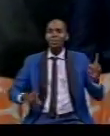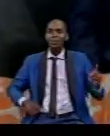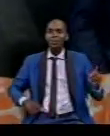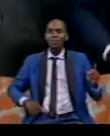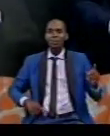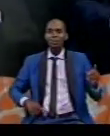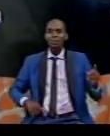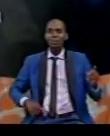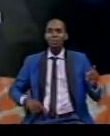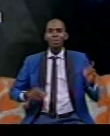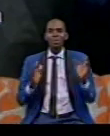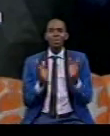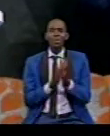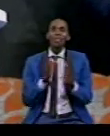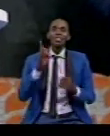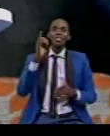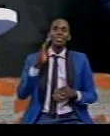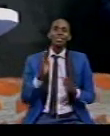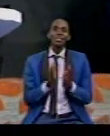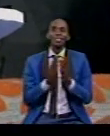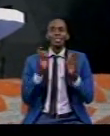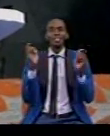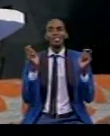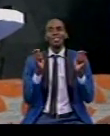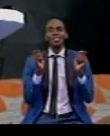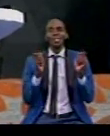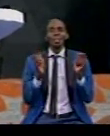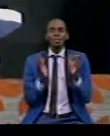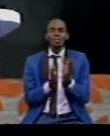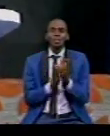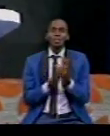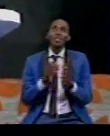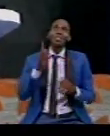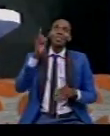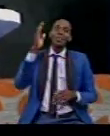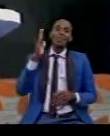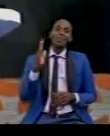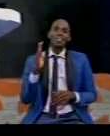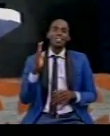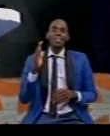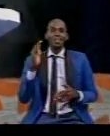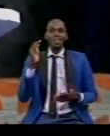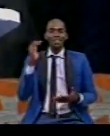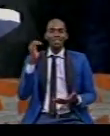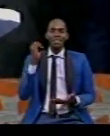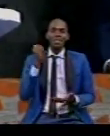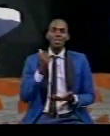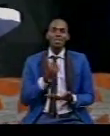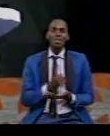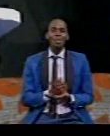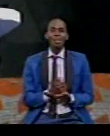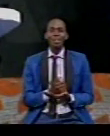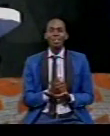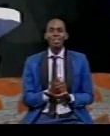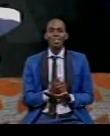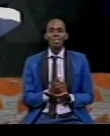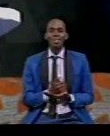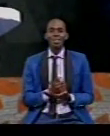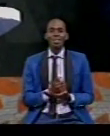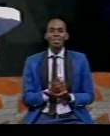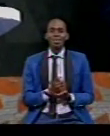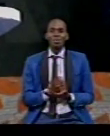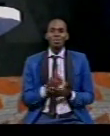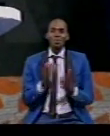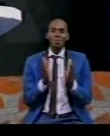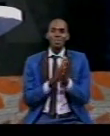the reigning Redeemer. He returns, he reigns now over every heart